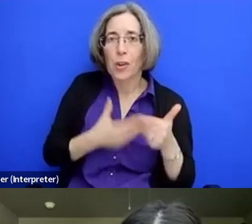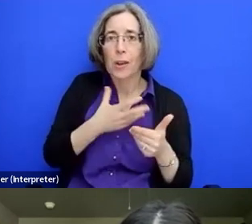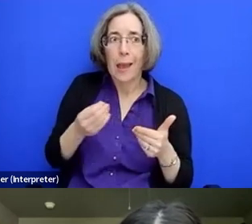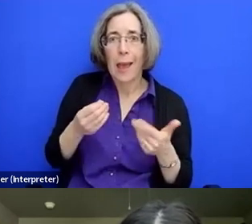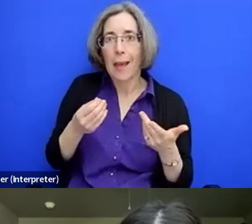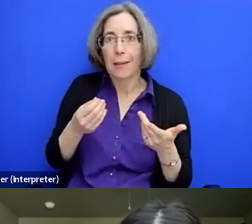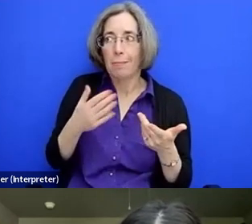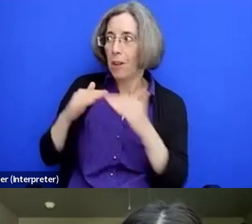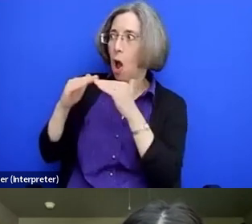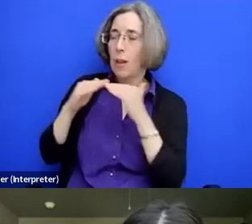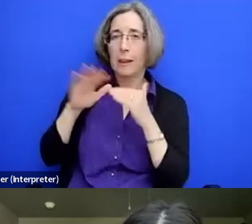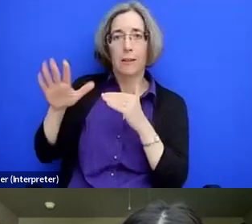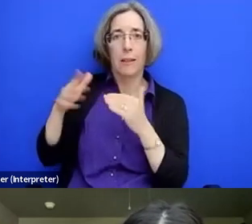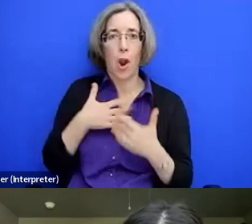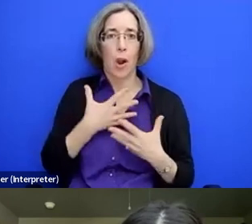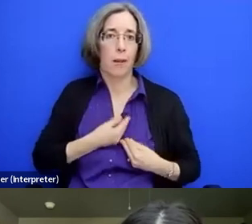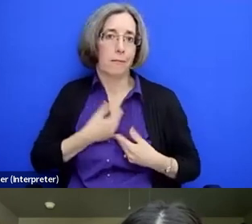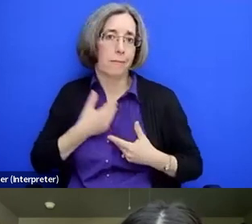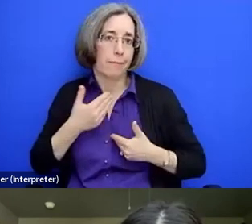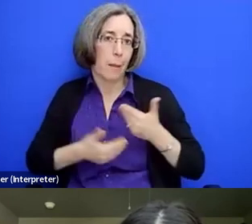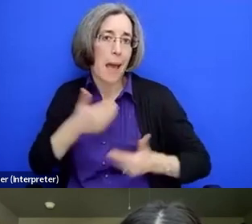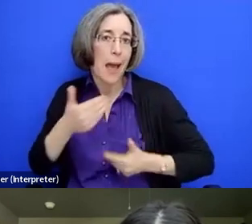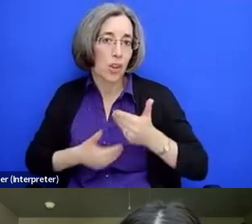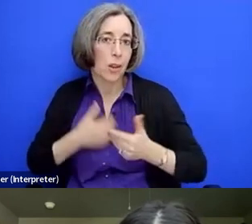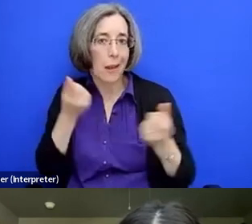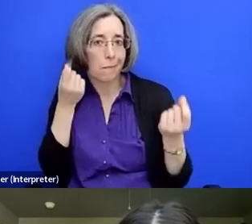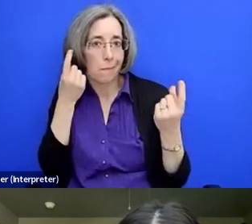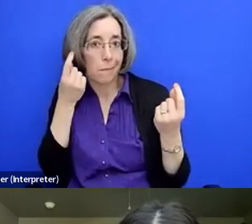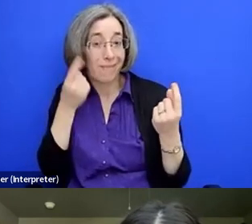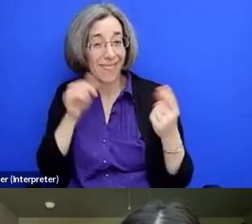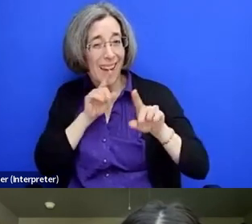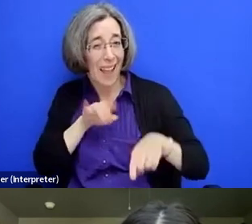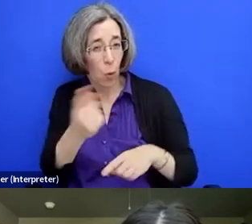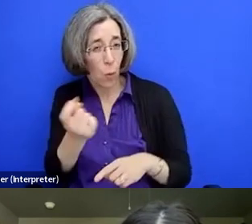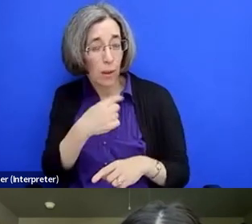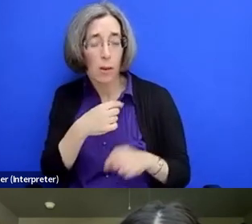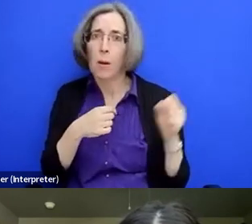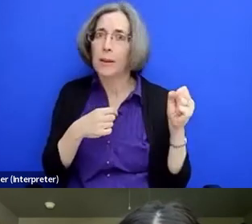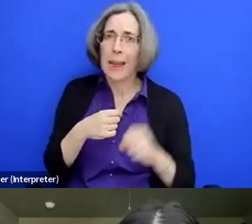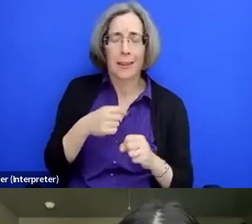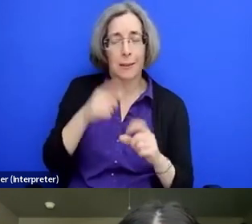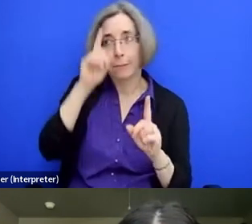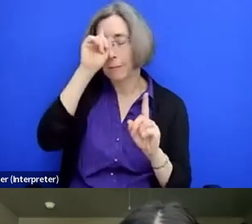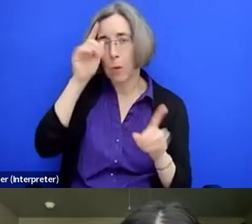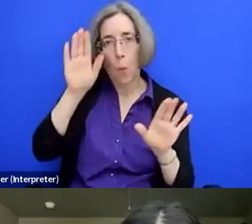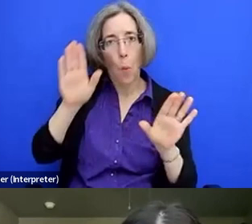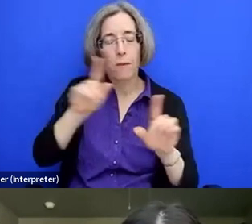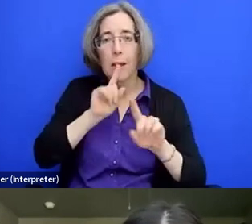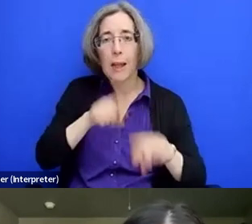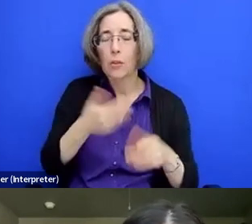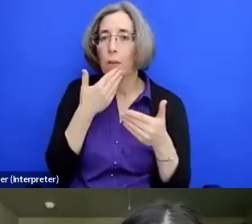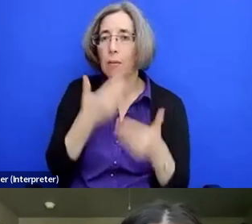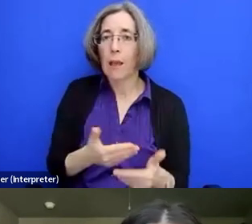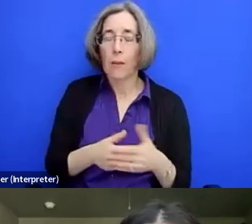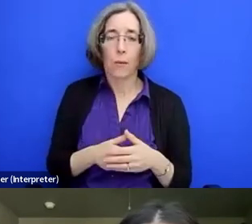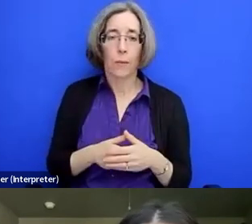I don't know if that answers your question. Yeah, no, I think that's a brilliant answer. Thank you very much. I'm wondering if we